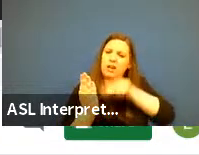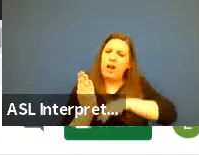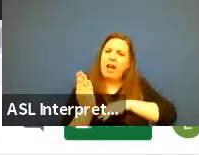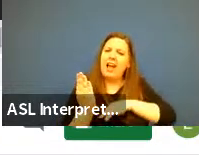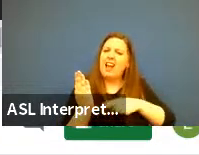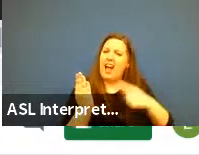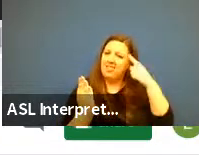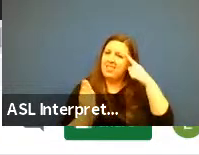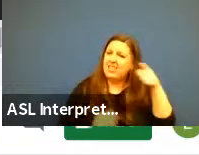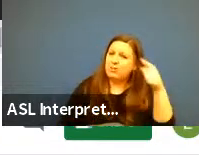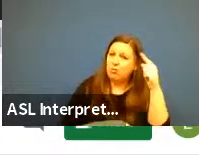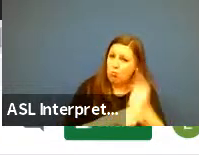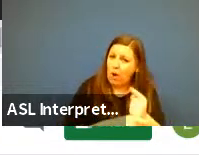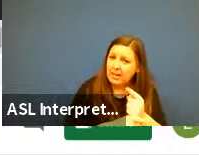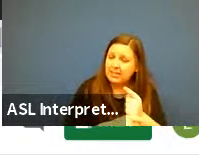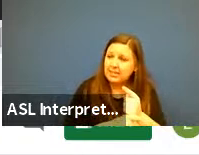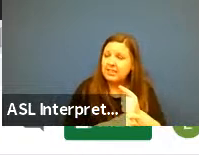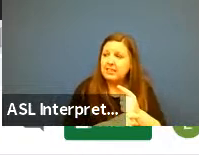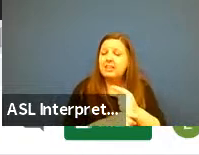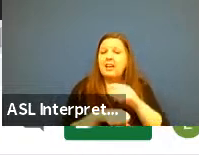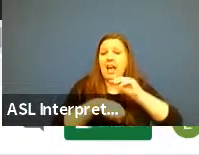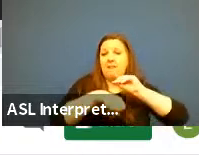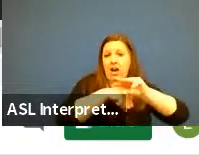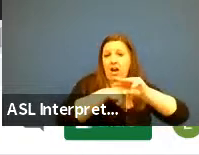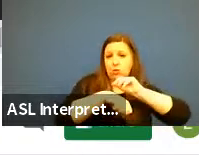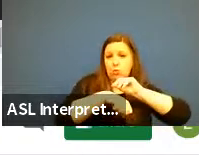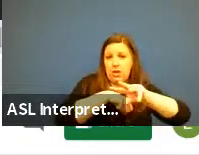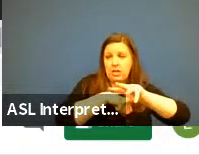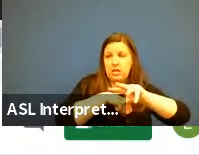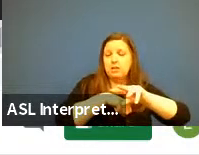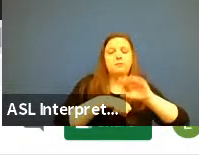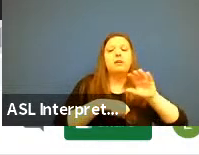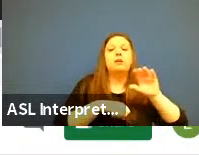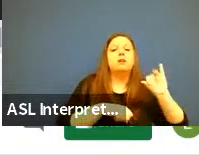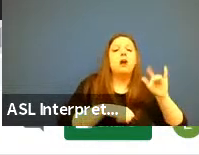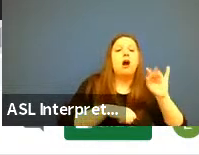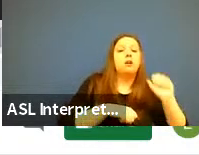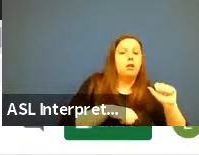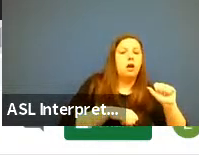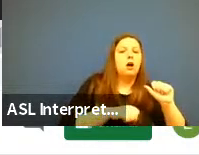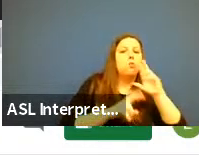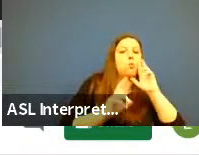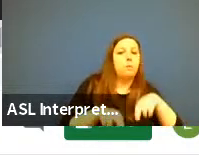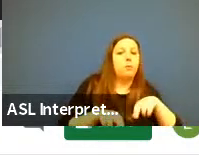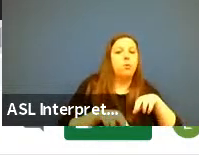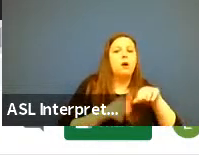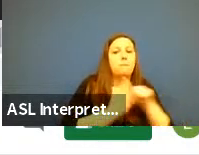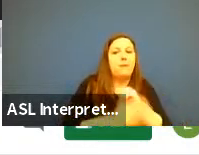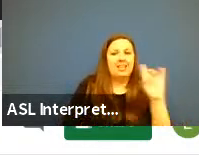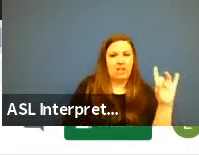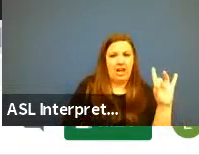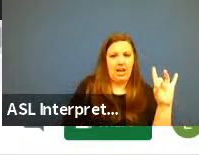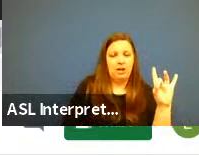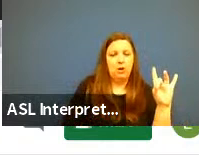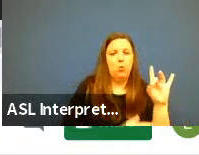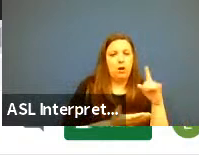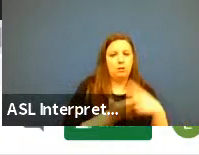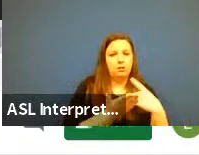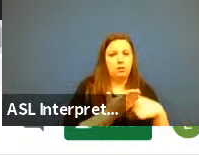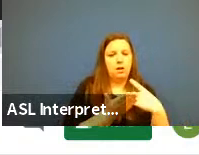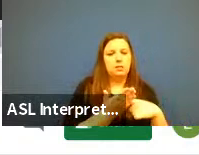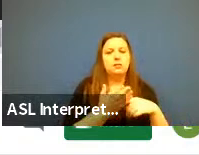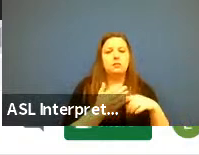he's right. Advisory in the cognitive report on page 8, where it talks about advisory committees, those are